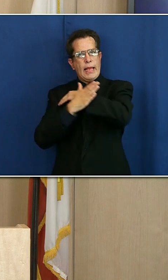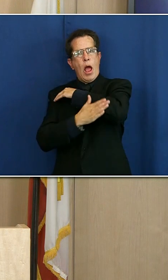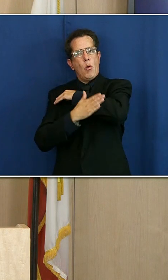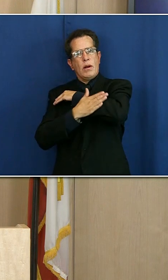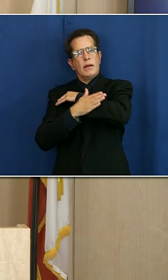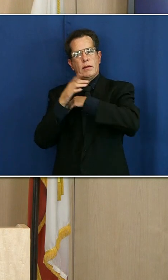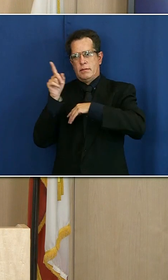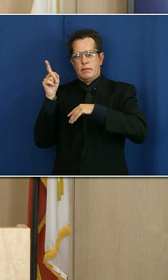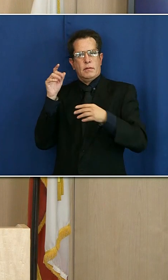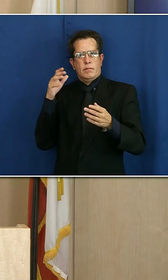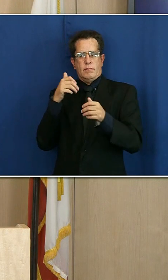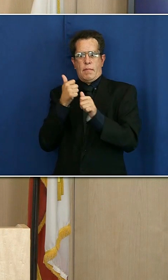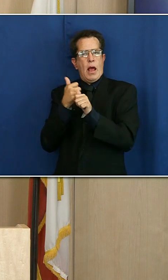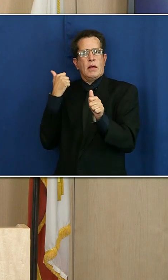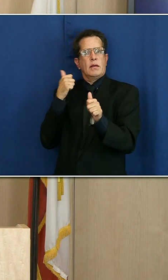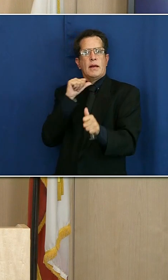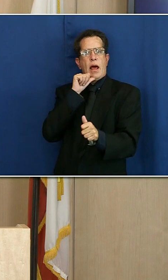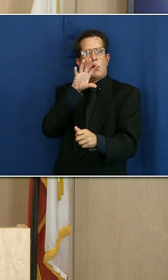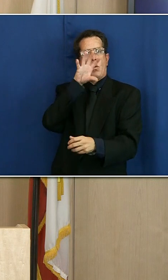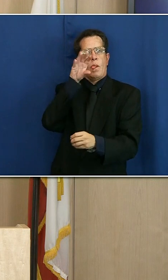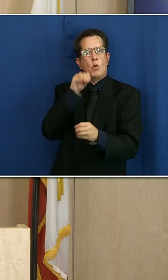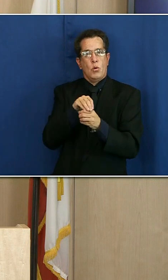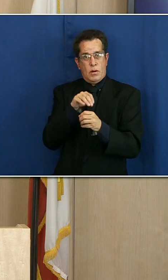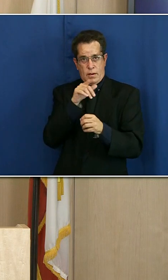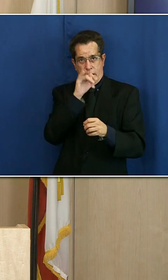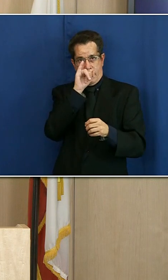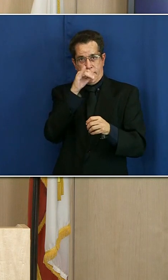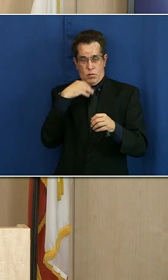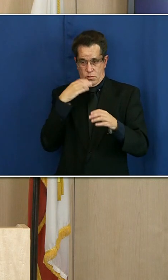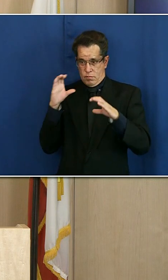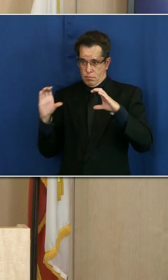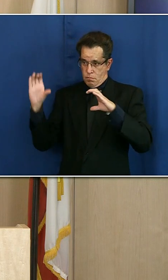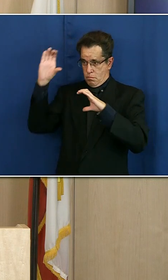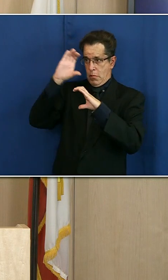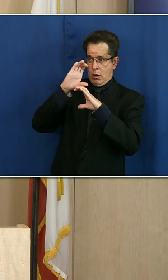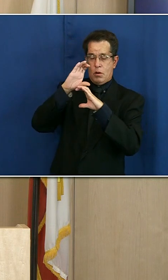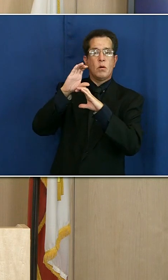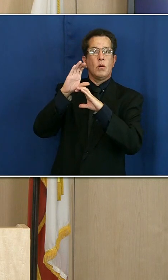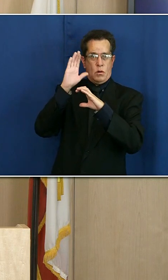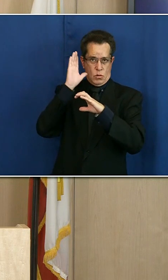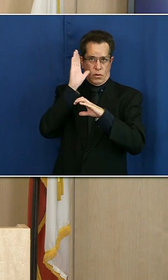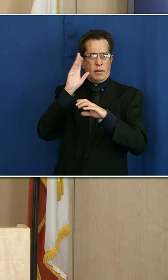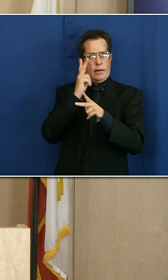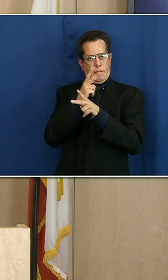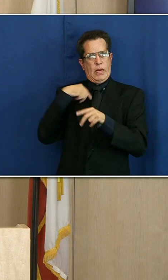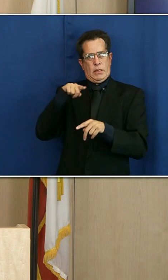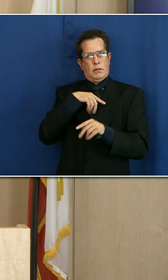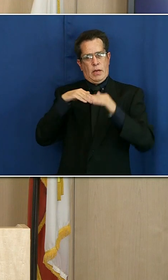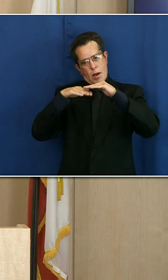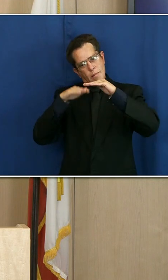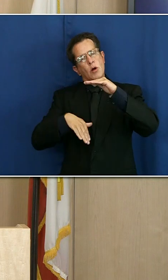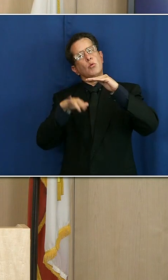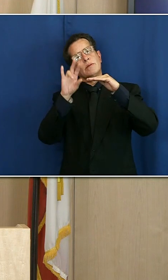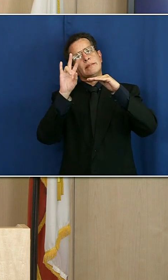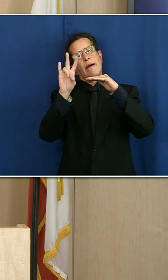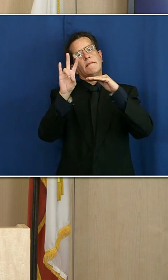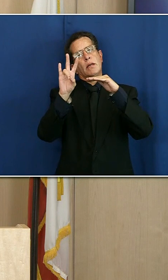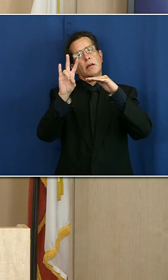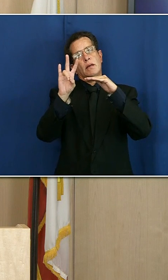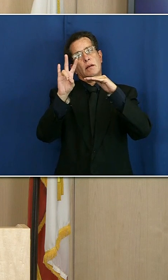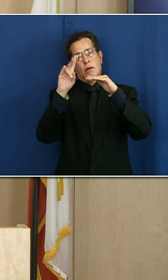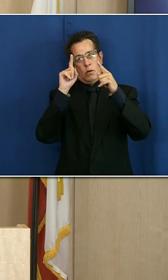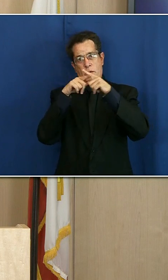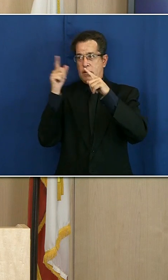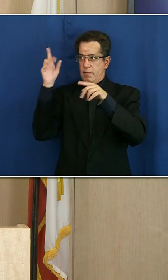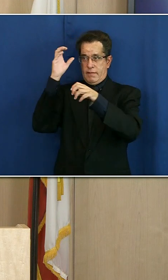included, and whether that would be enough to keep the case rate below 7 once the